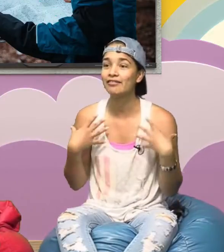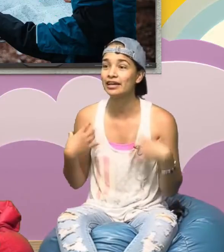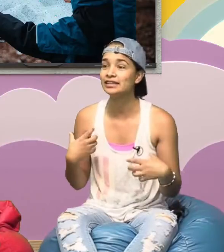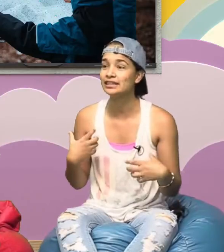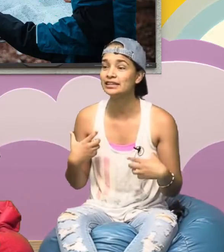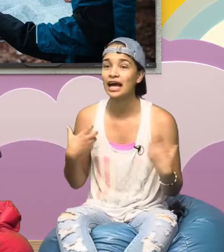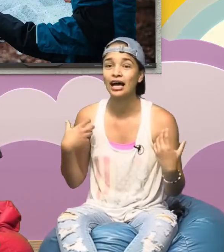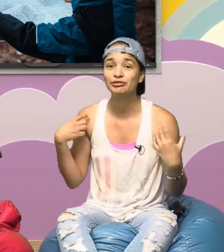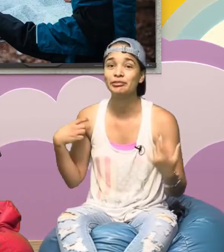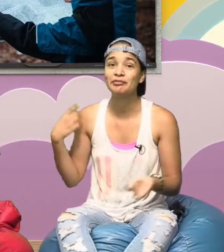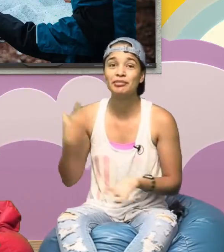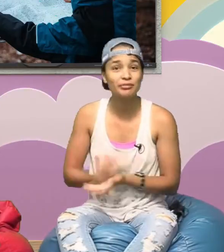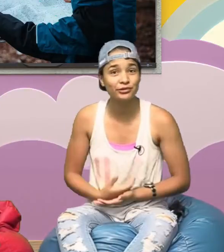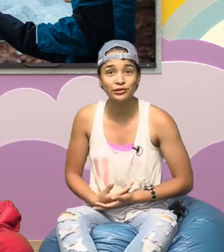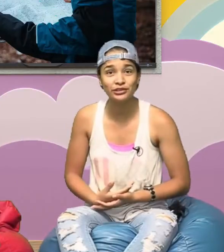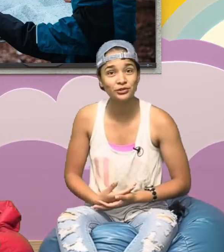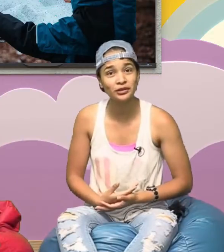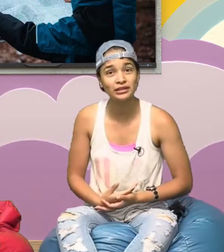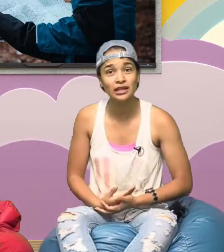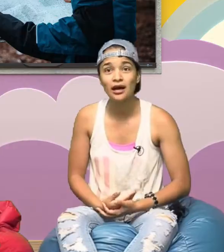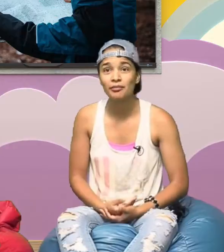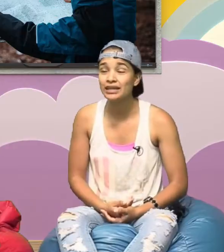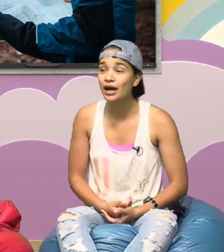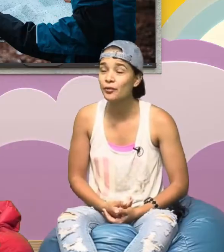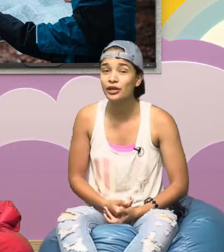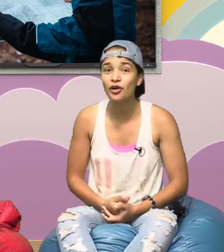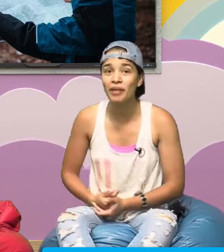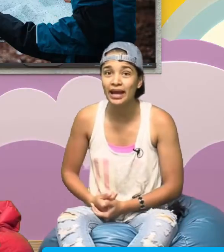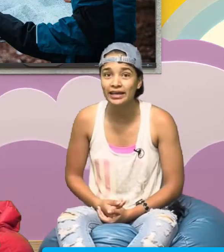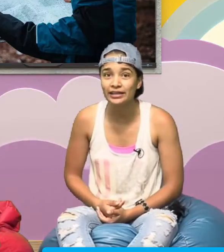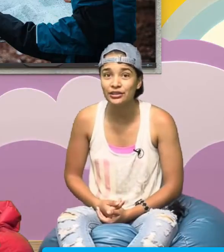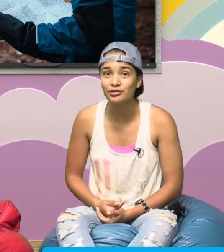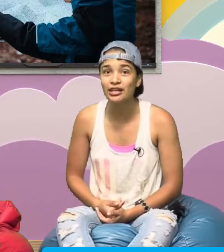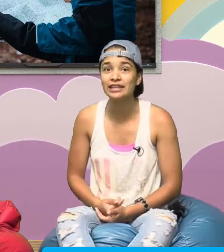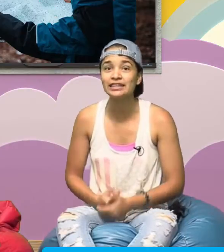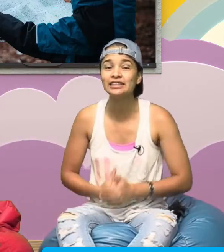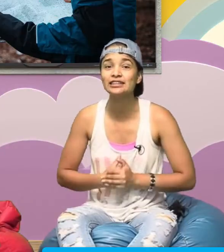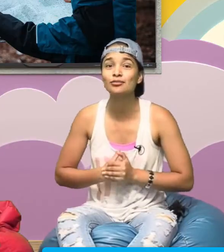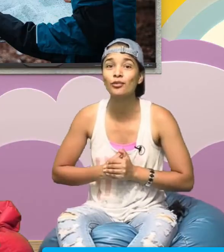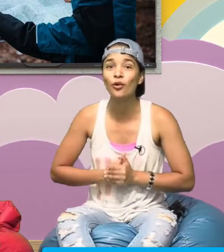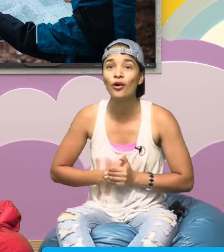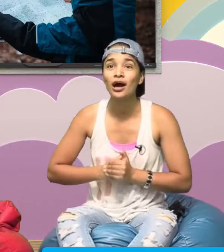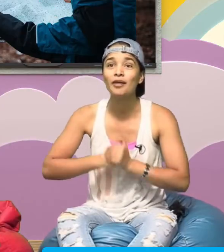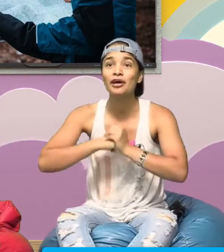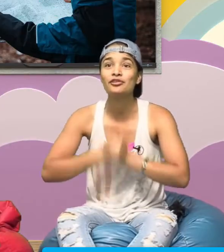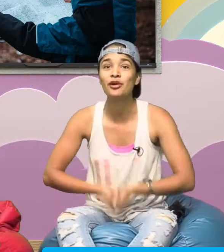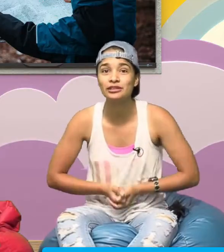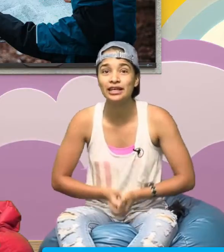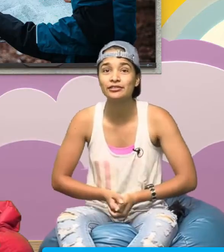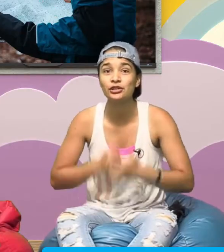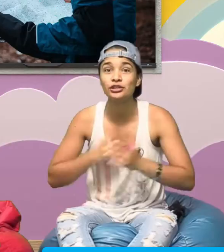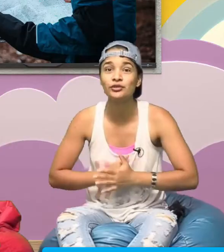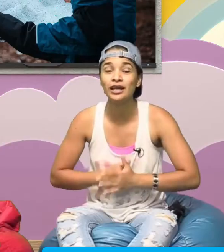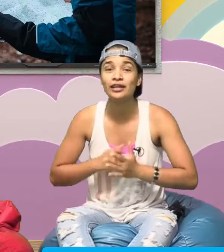like life lessons, how to be better people through their stories. But now we're going to go back again to them so they can teach us more about